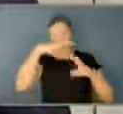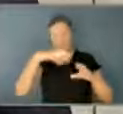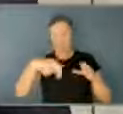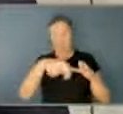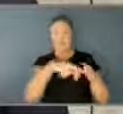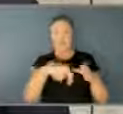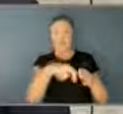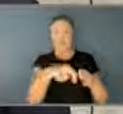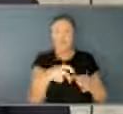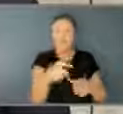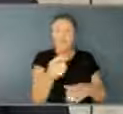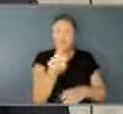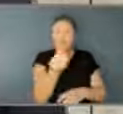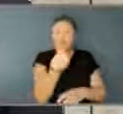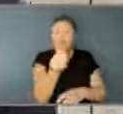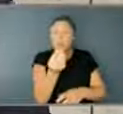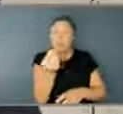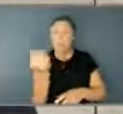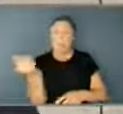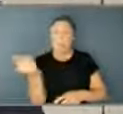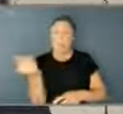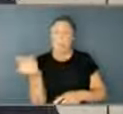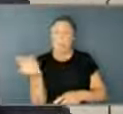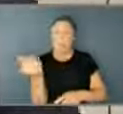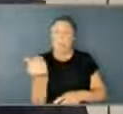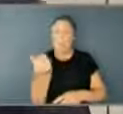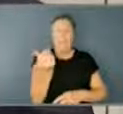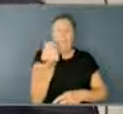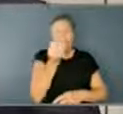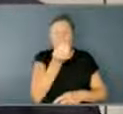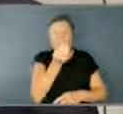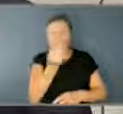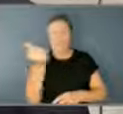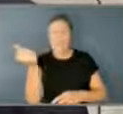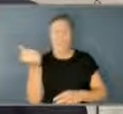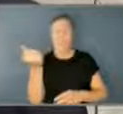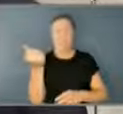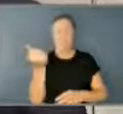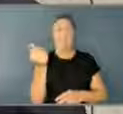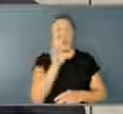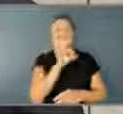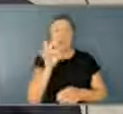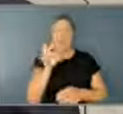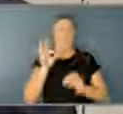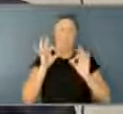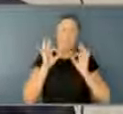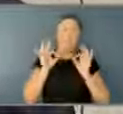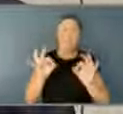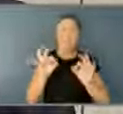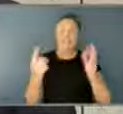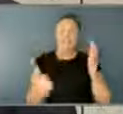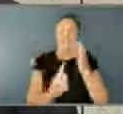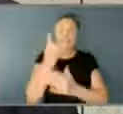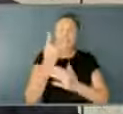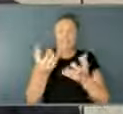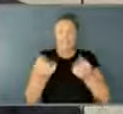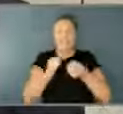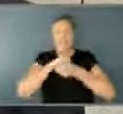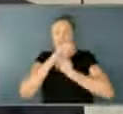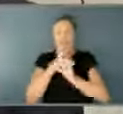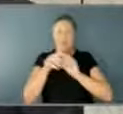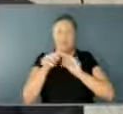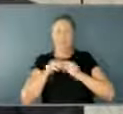in those quarantine arrangements not always being 100% perfect. But one of the things that have